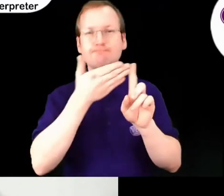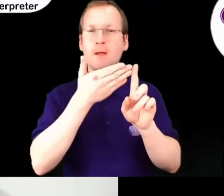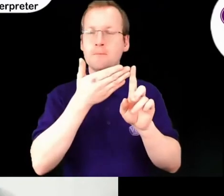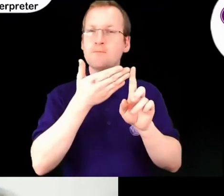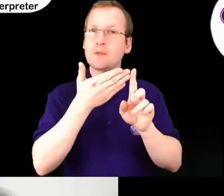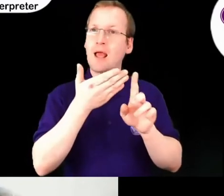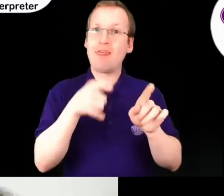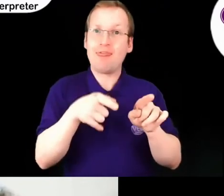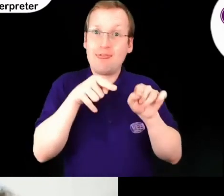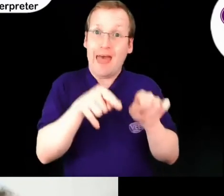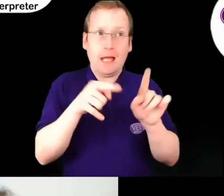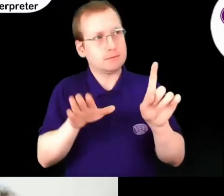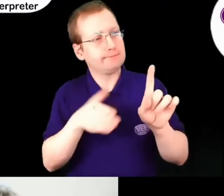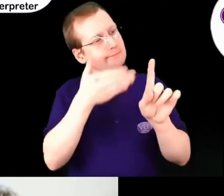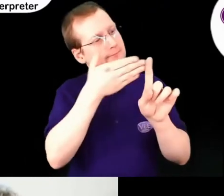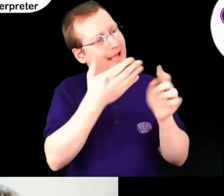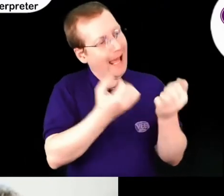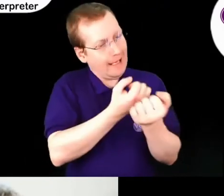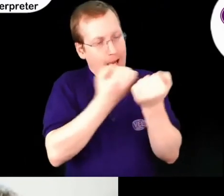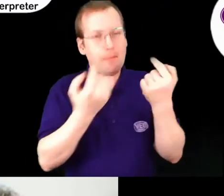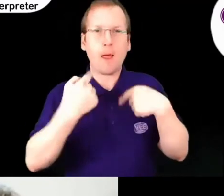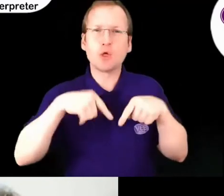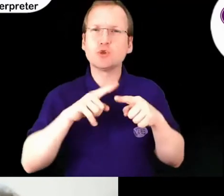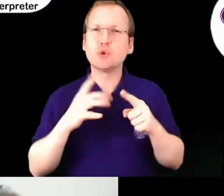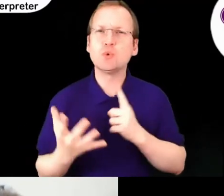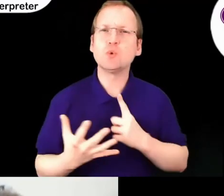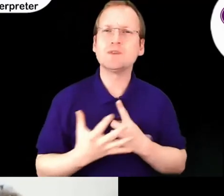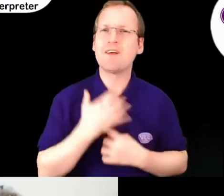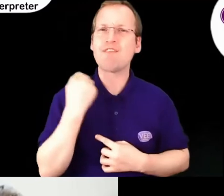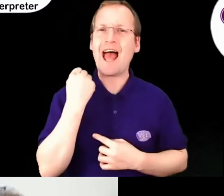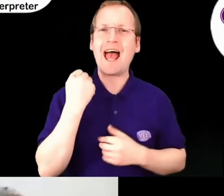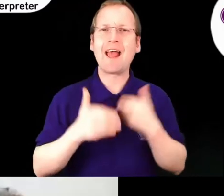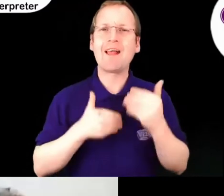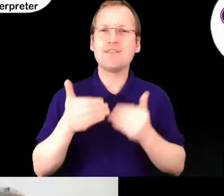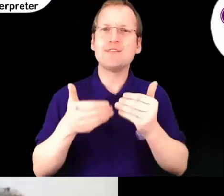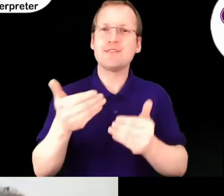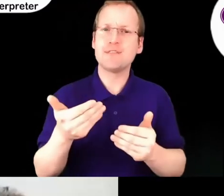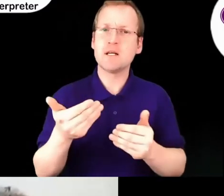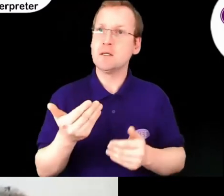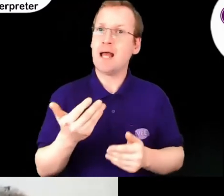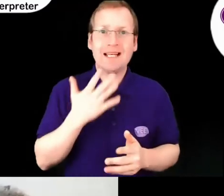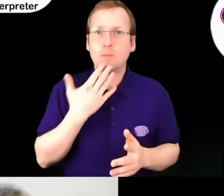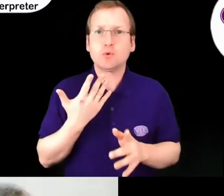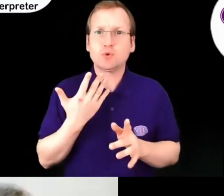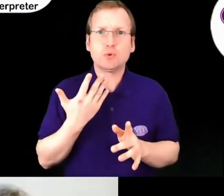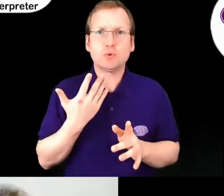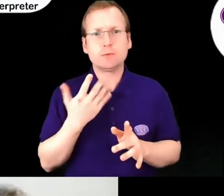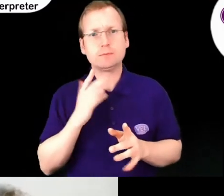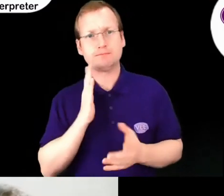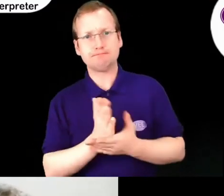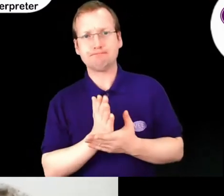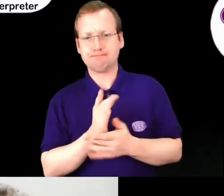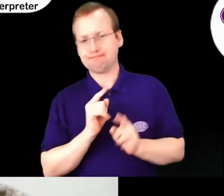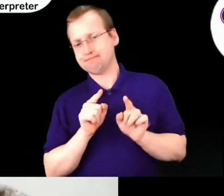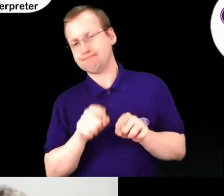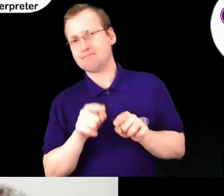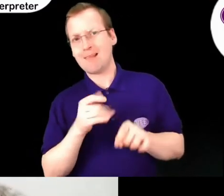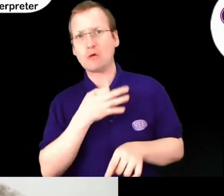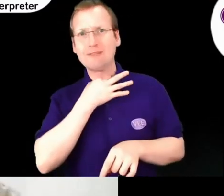us to survive. And I didn't want to jeopardize the well-being of my colleagues by being, you